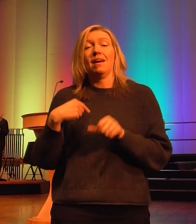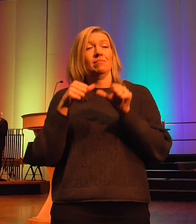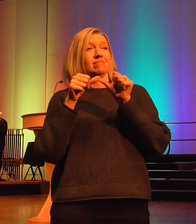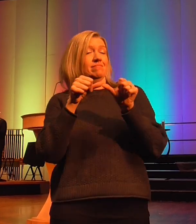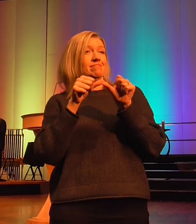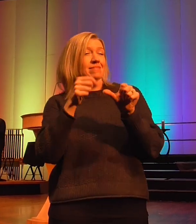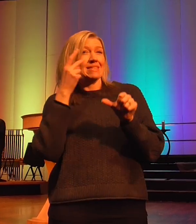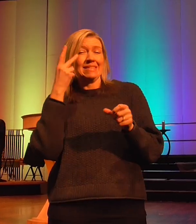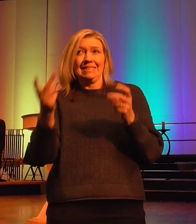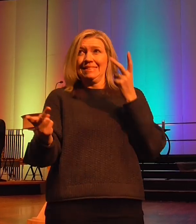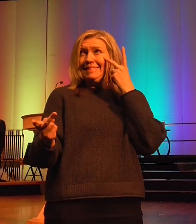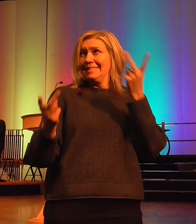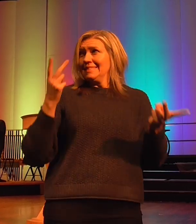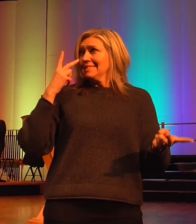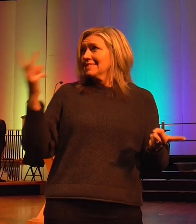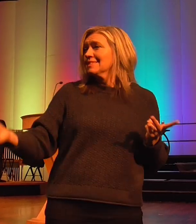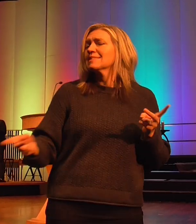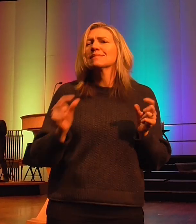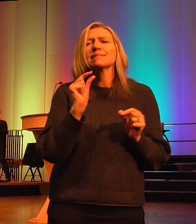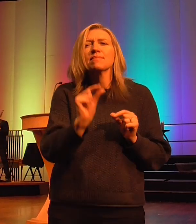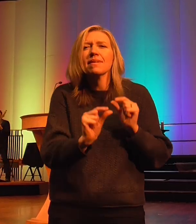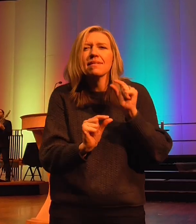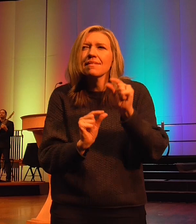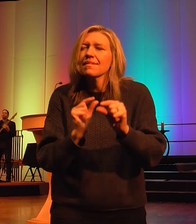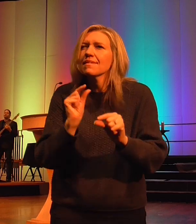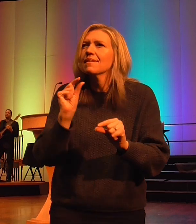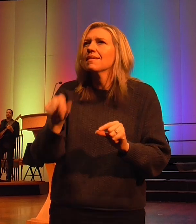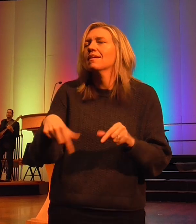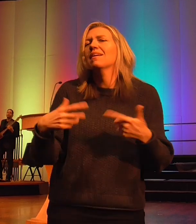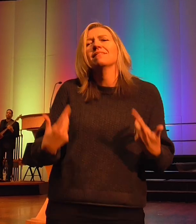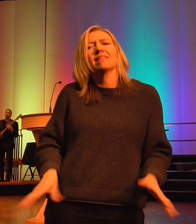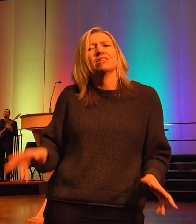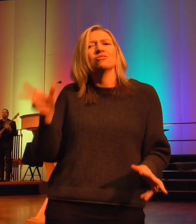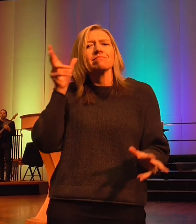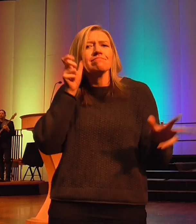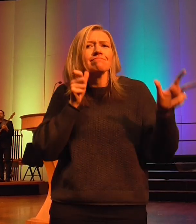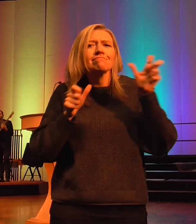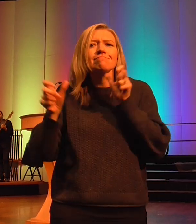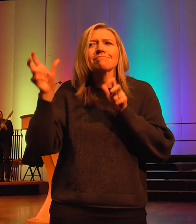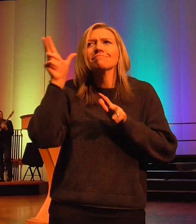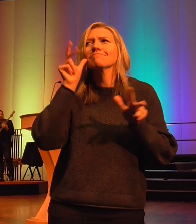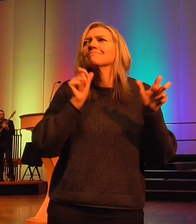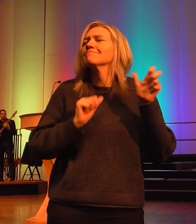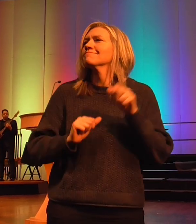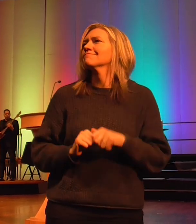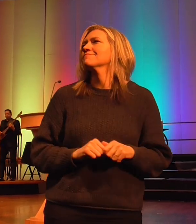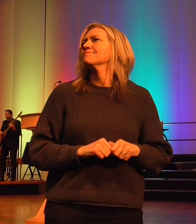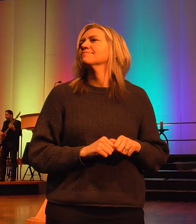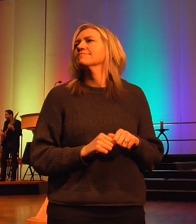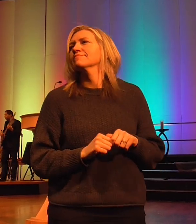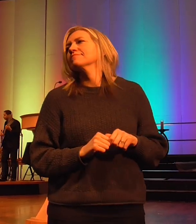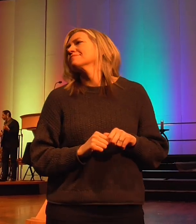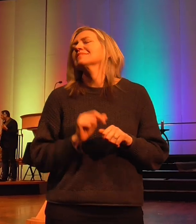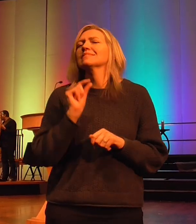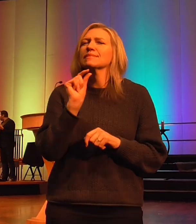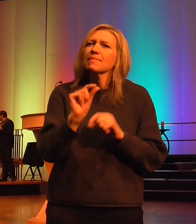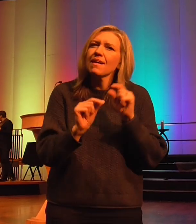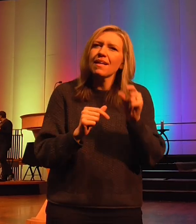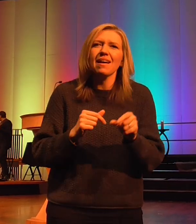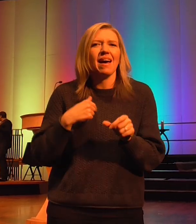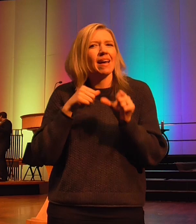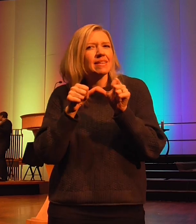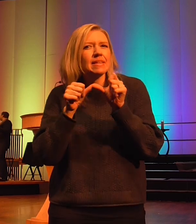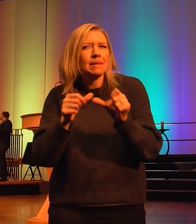seeing. In the smallest of ways, I keep hearing. In the smallest of ways, I